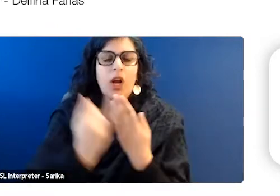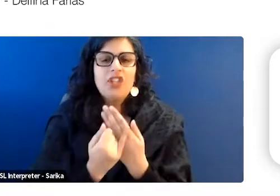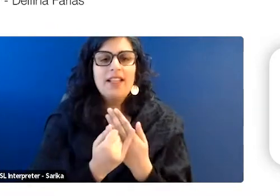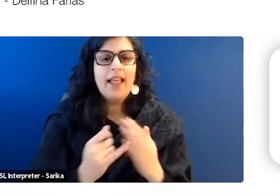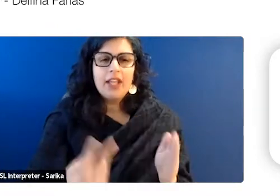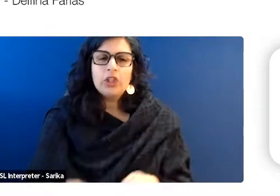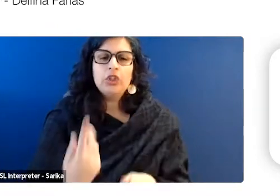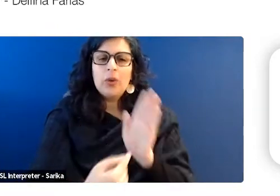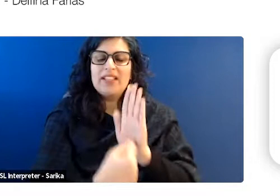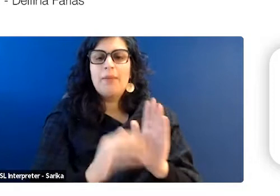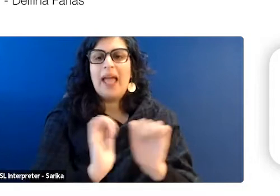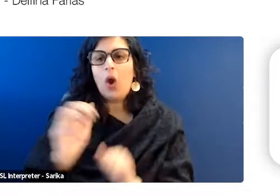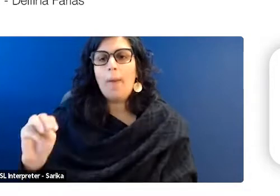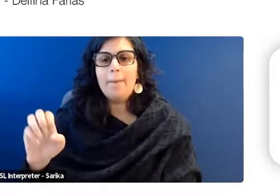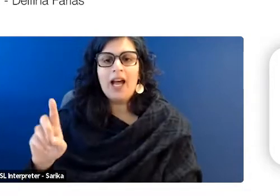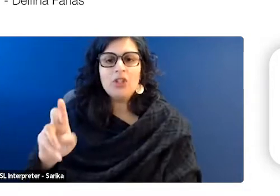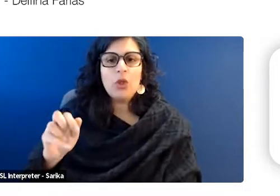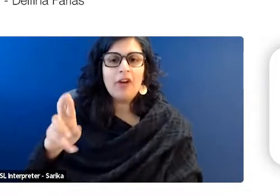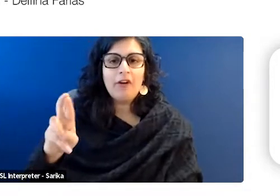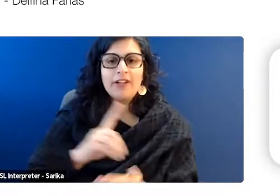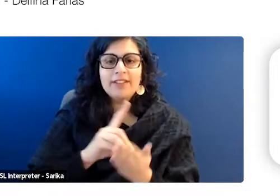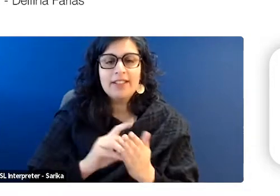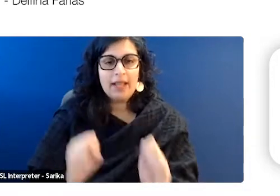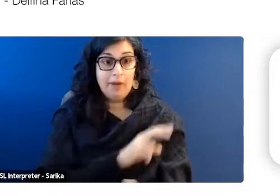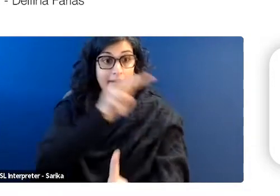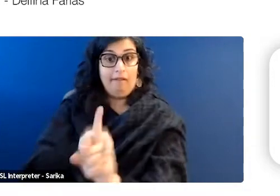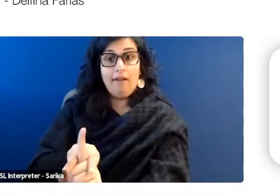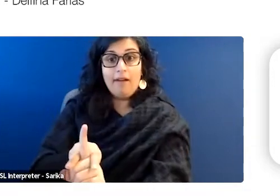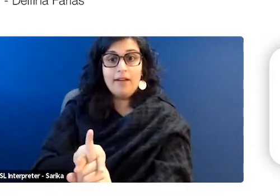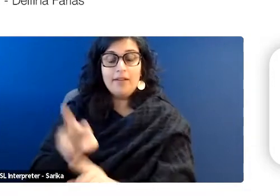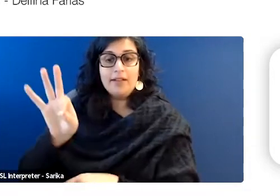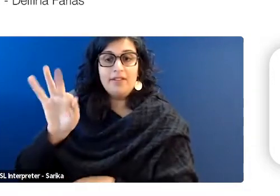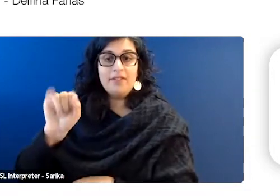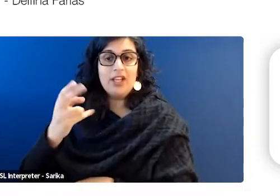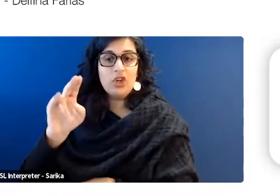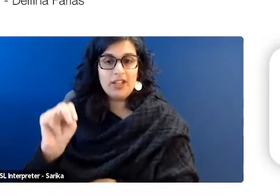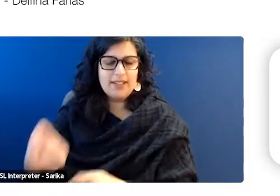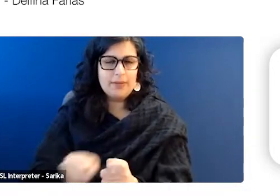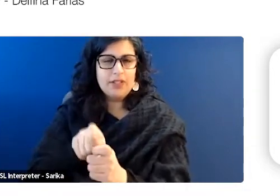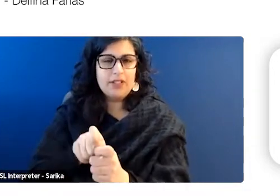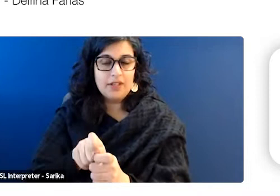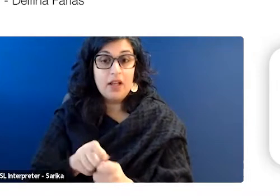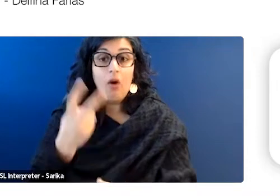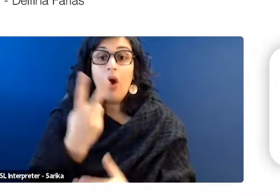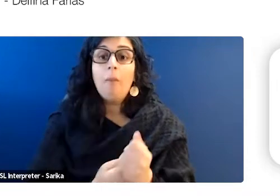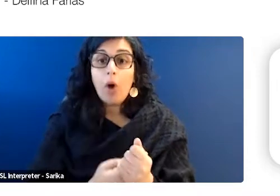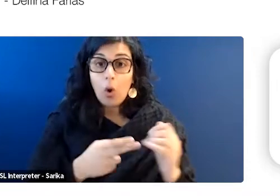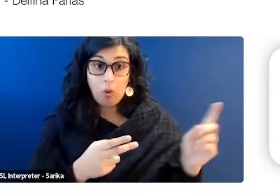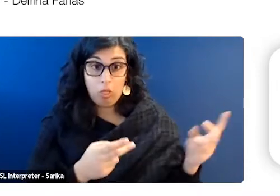how modular design can be applied to fashion specifically. Both garments can